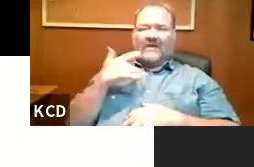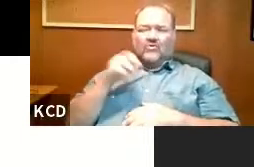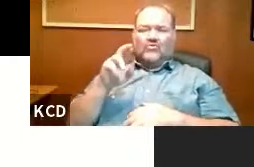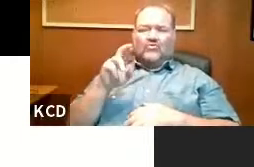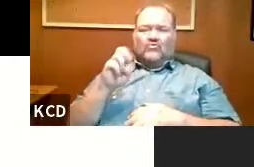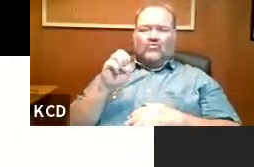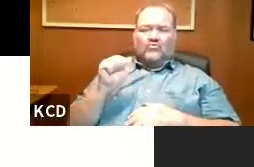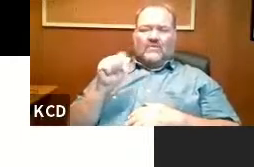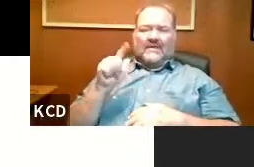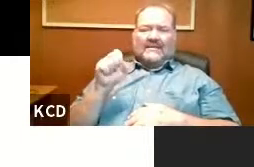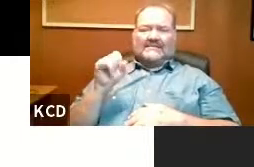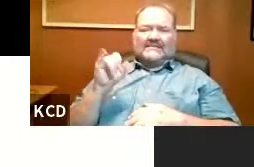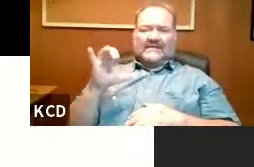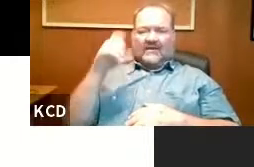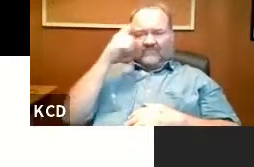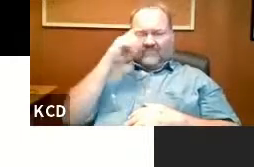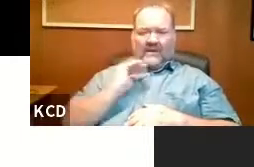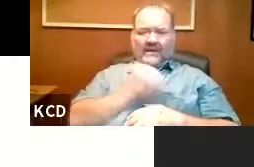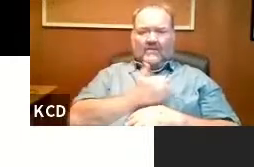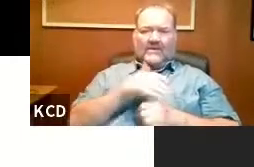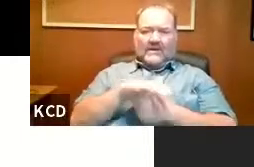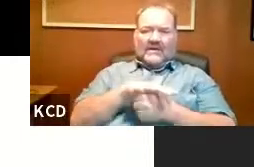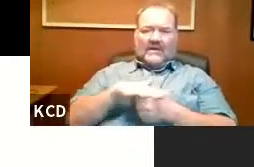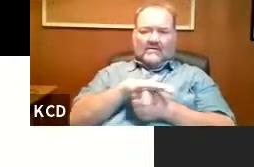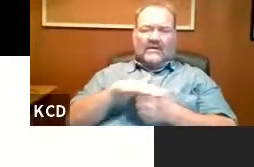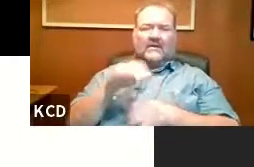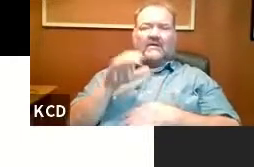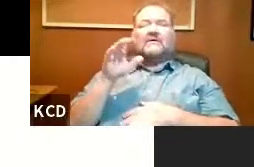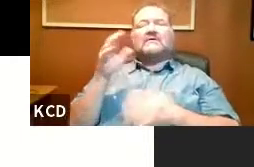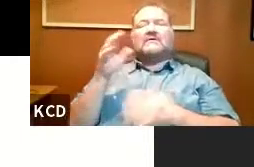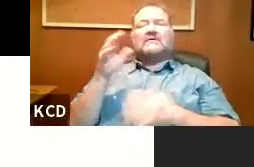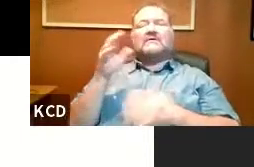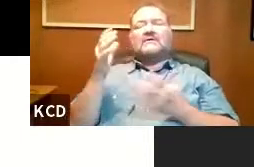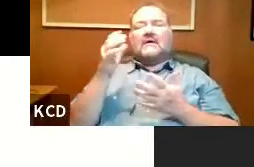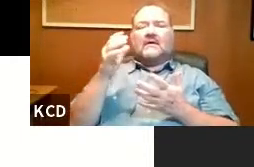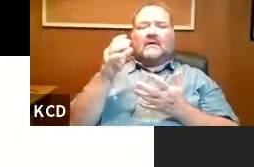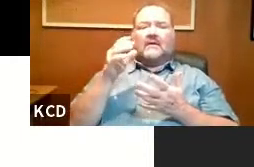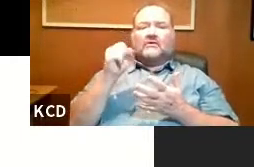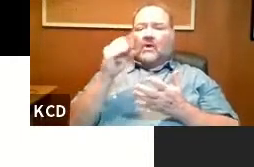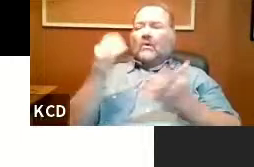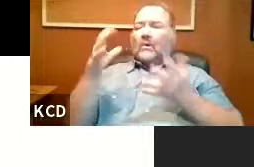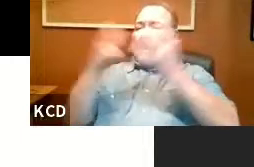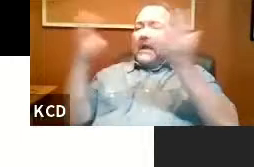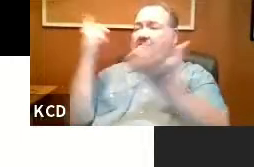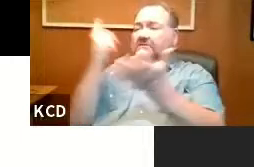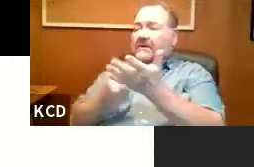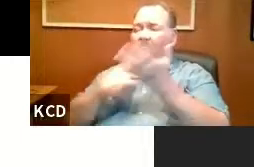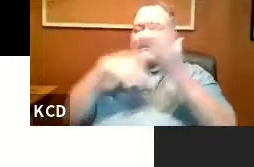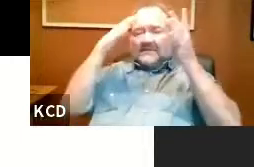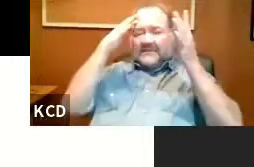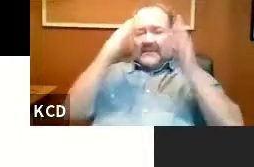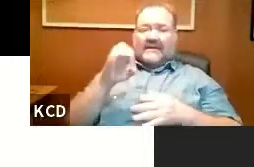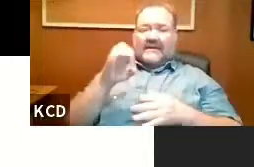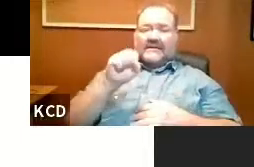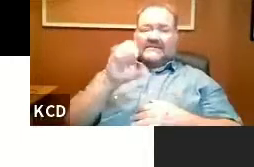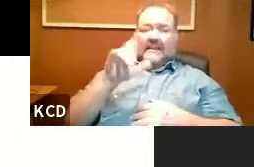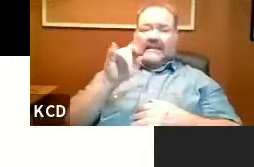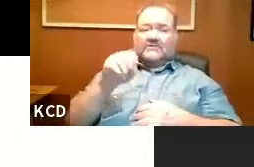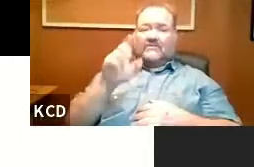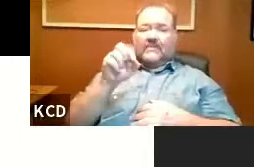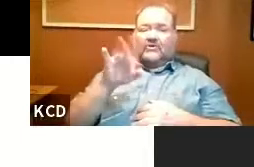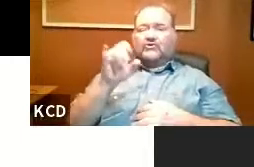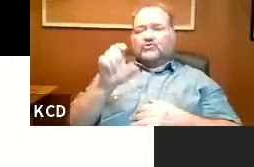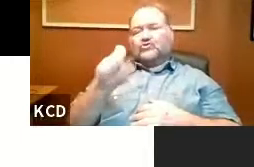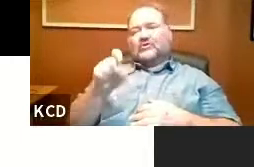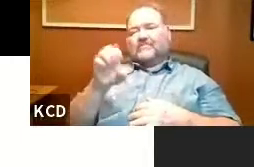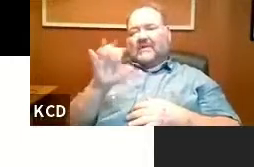realistic for our jurisdiction. So after a much discussion, we decided the escalation barrier should be around 100